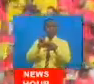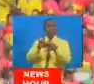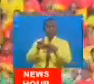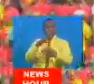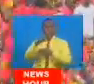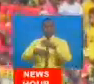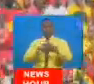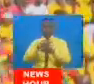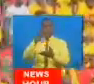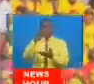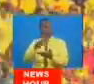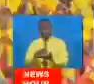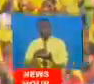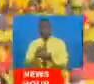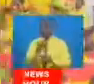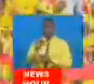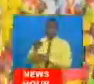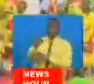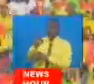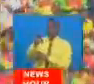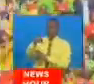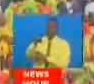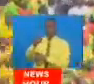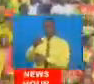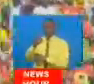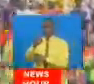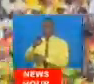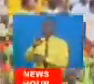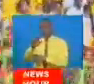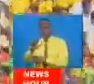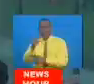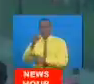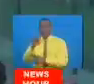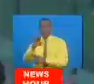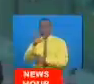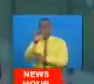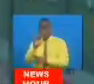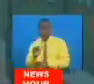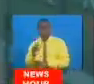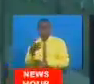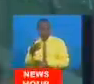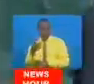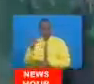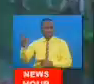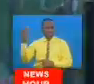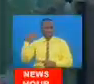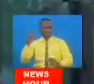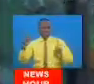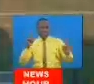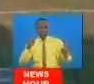Under-20 Women's World Cup. They beat Equatorial Guinea by 4-3 on penalties after a 1-1 aggregate scoreline.